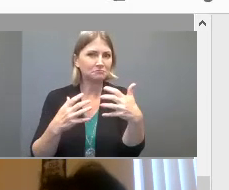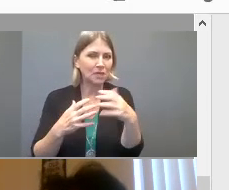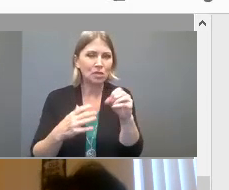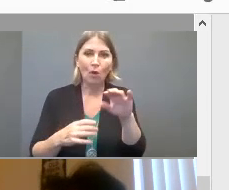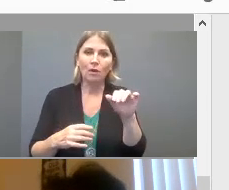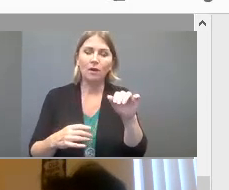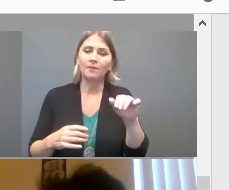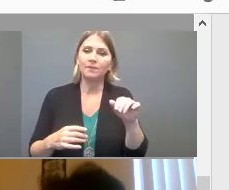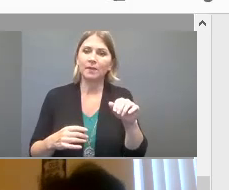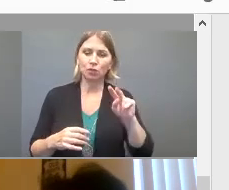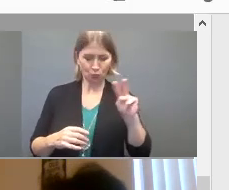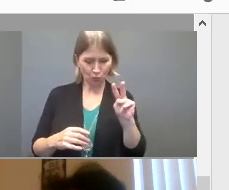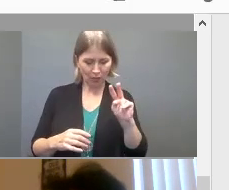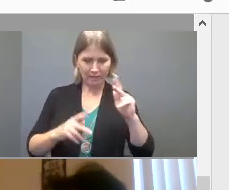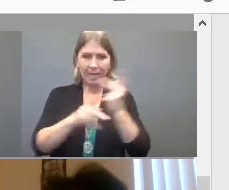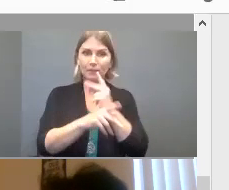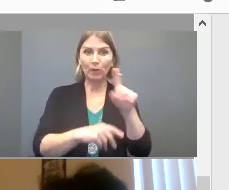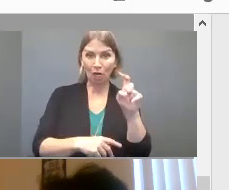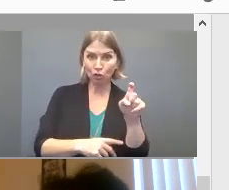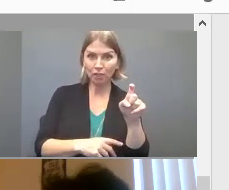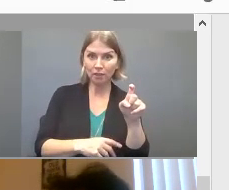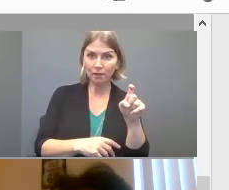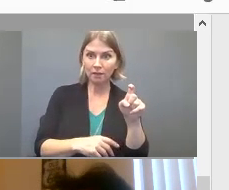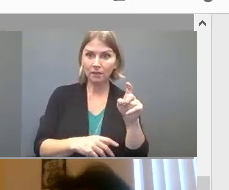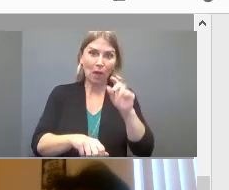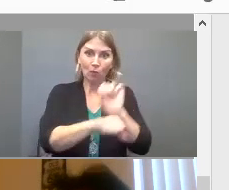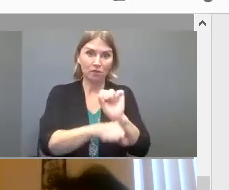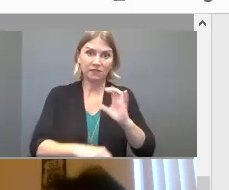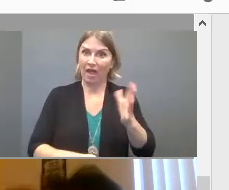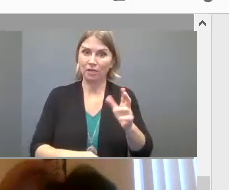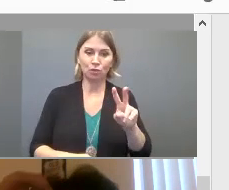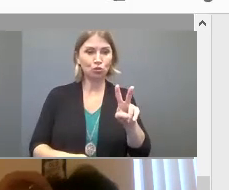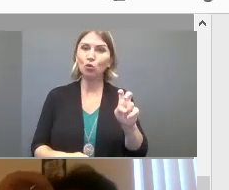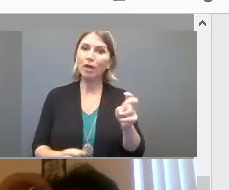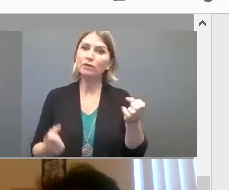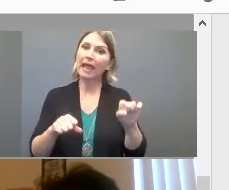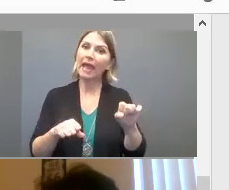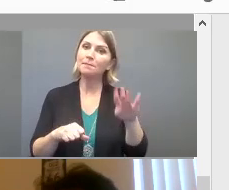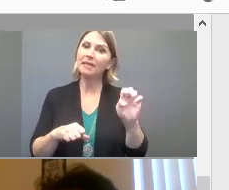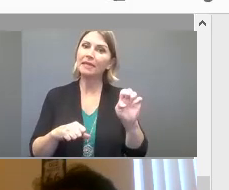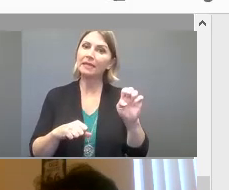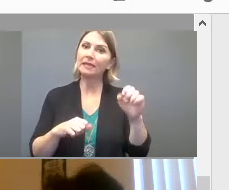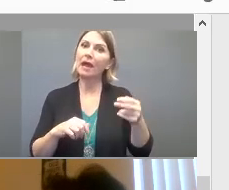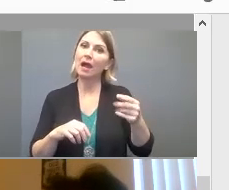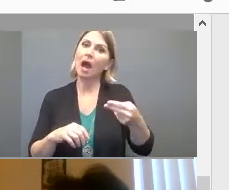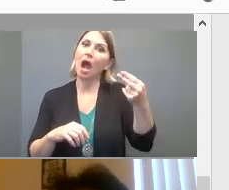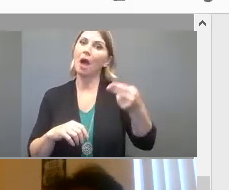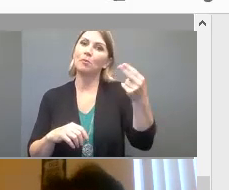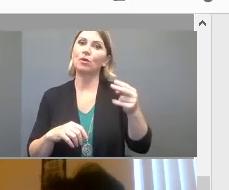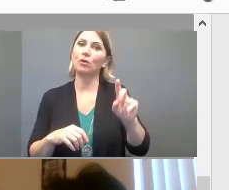hand, 2 times 100 works fine. 200 can be an upper limit to